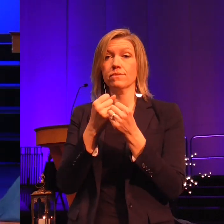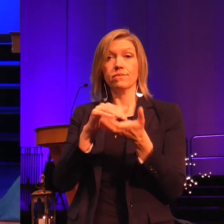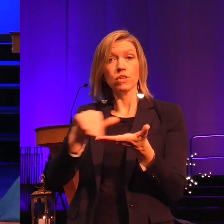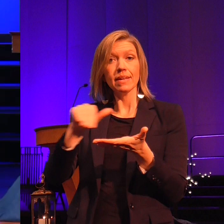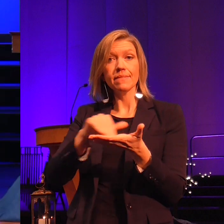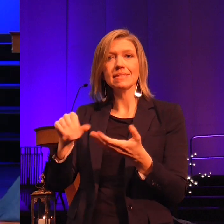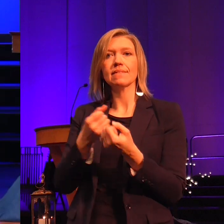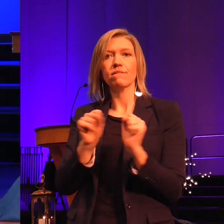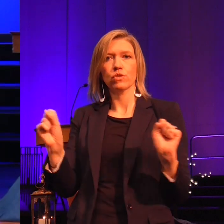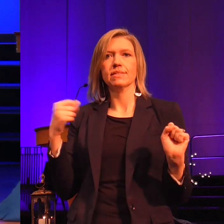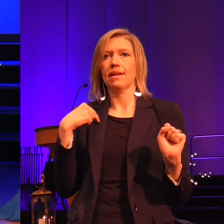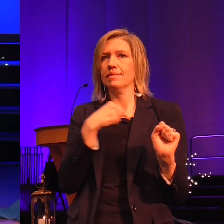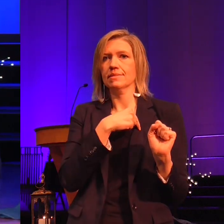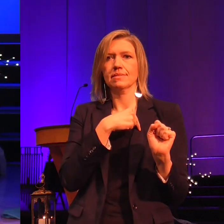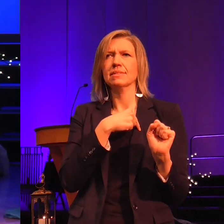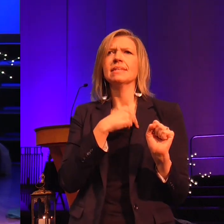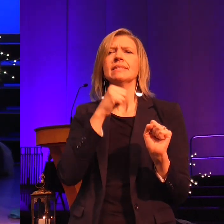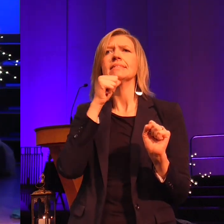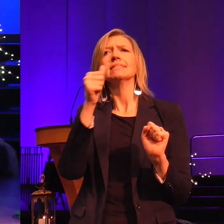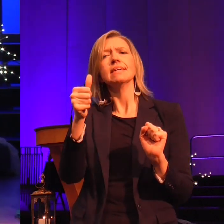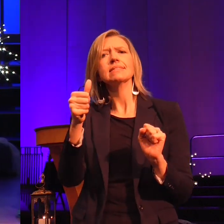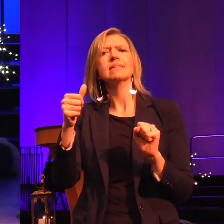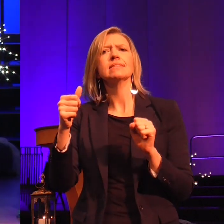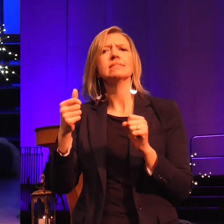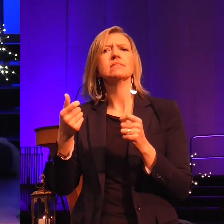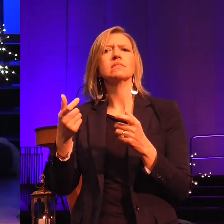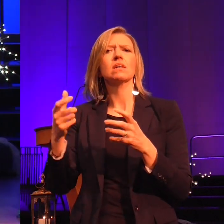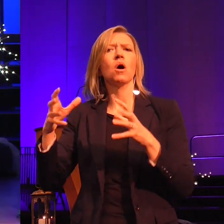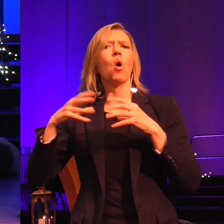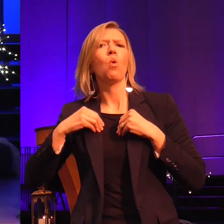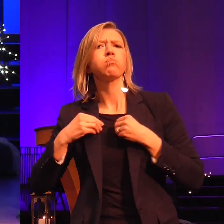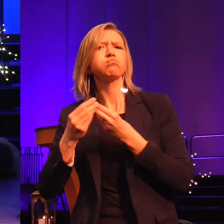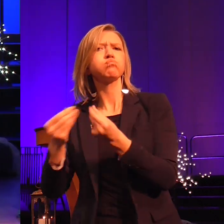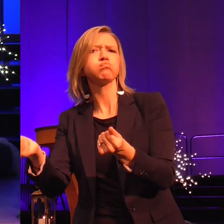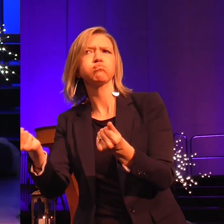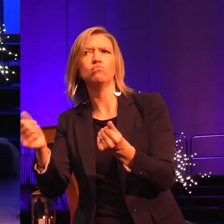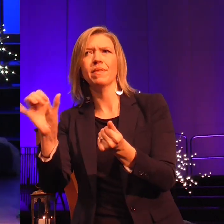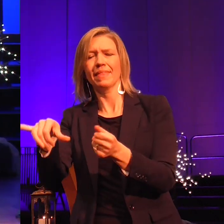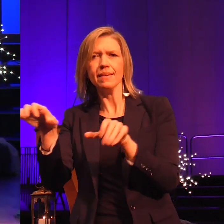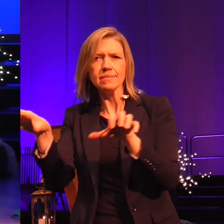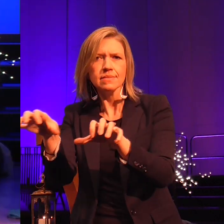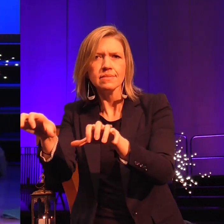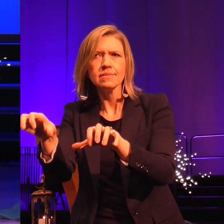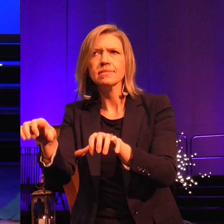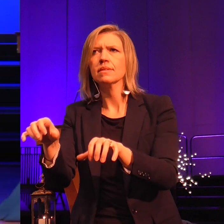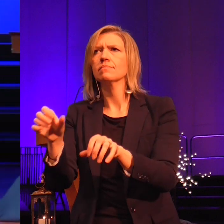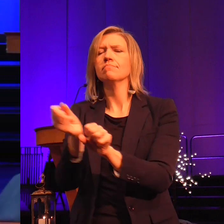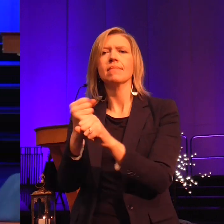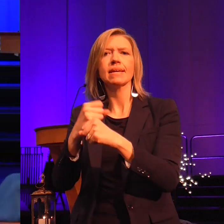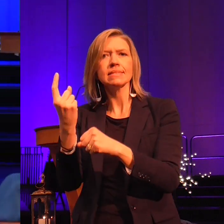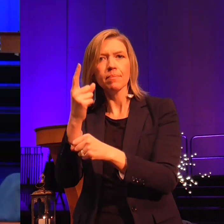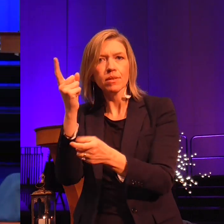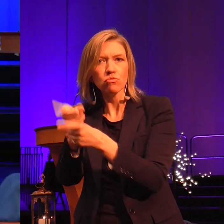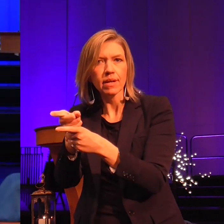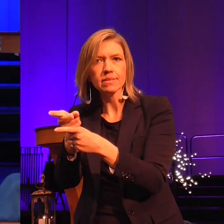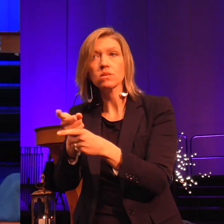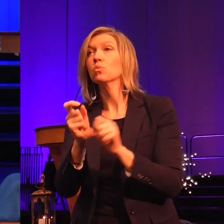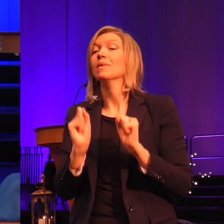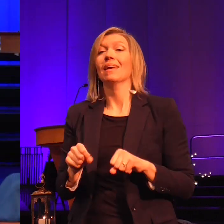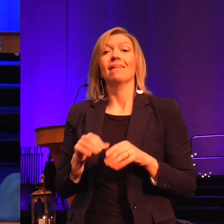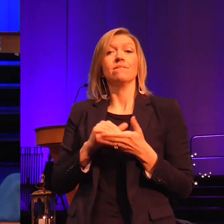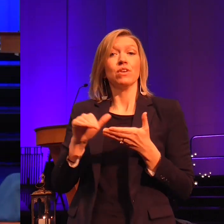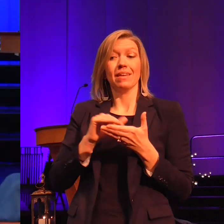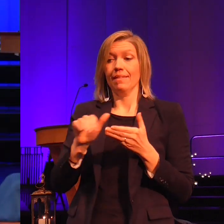us. It doesn't condone what someone did. It doesn't ever make it right. that we can forgive another person and